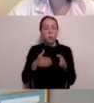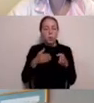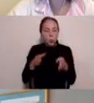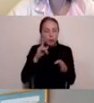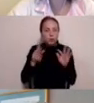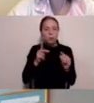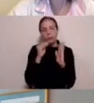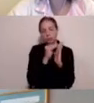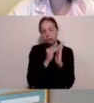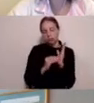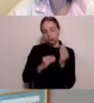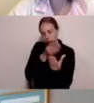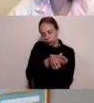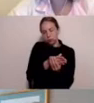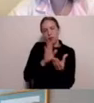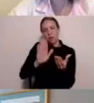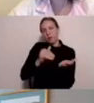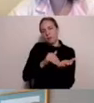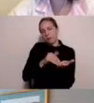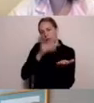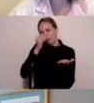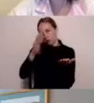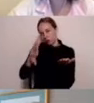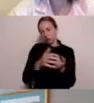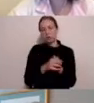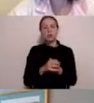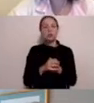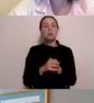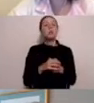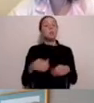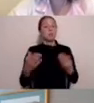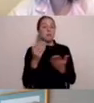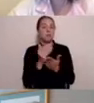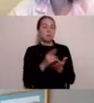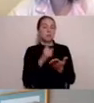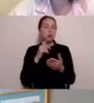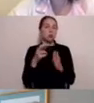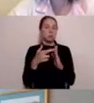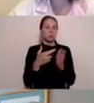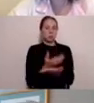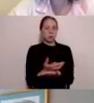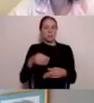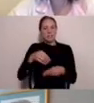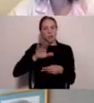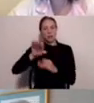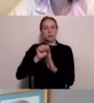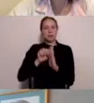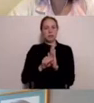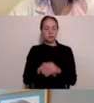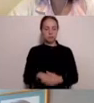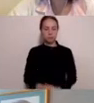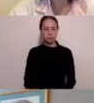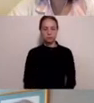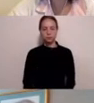in one location. And we also provide a list of resources in the state that they live in. Next slide.